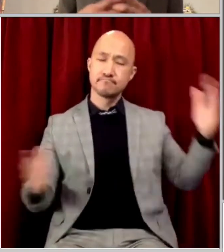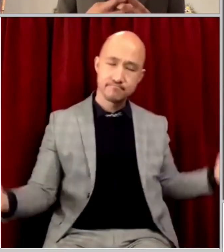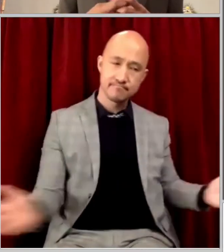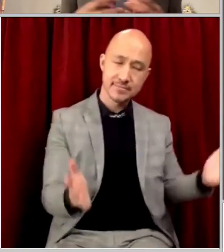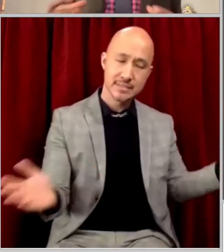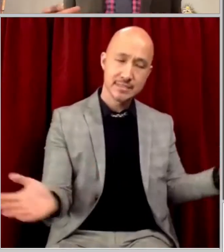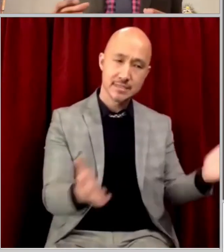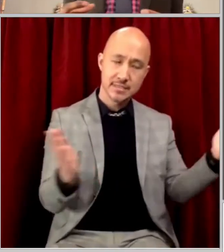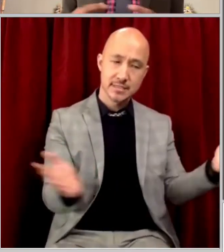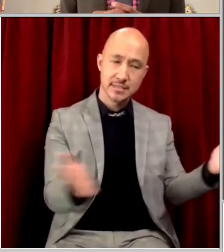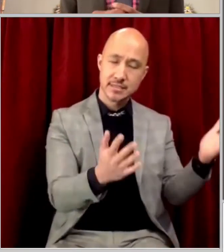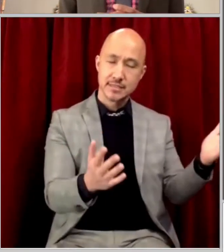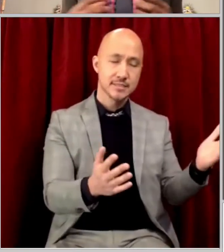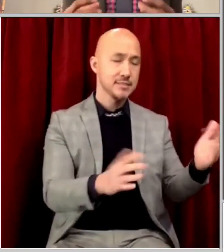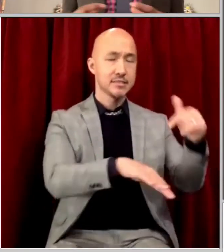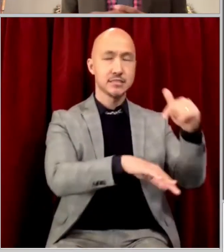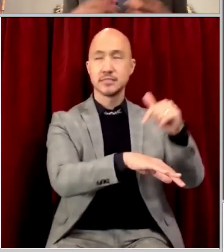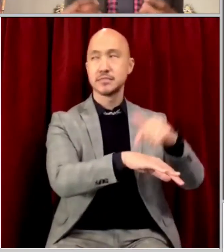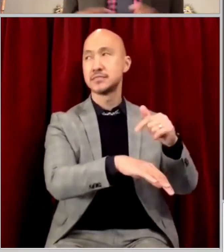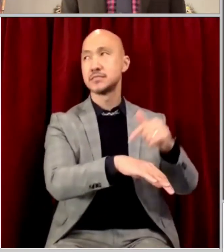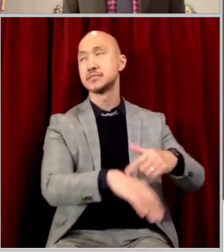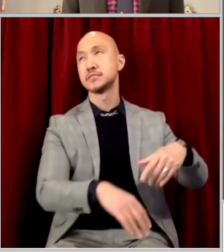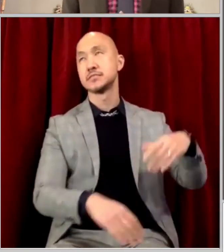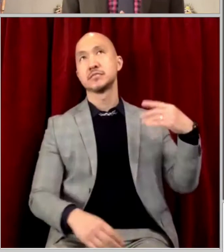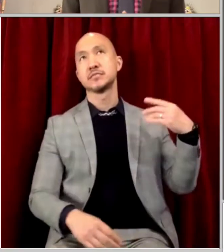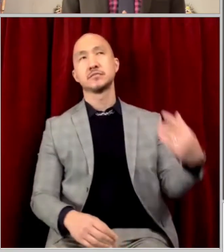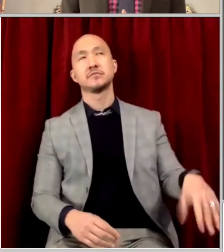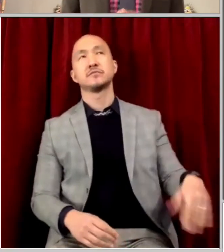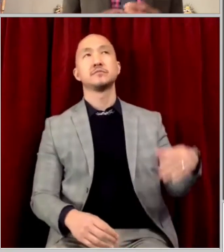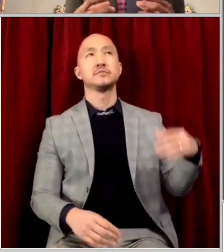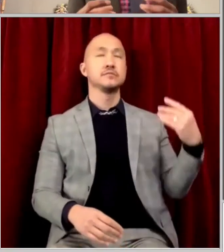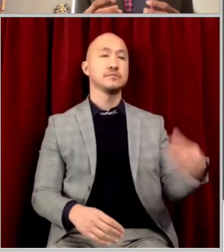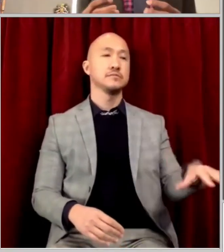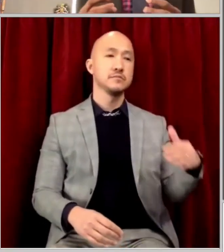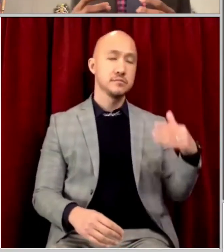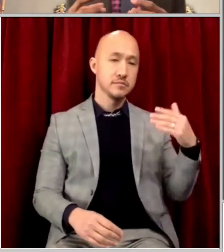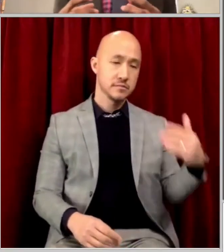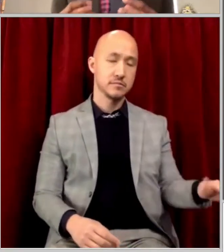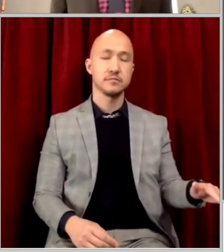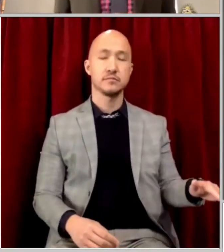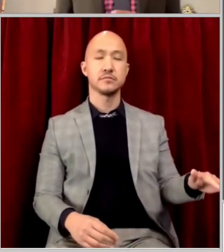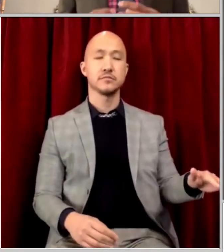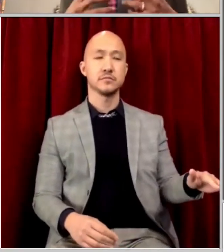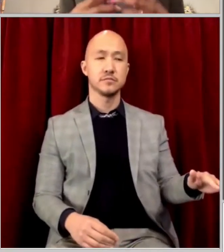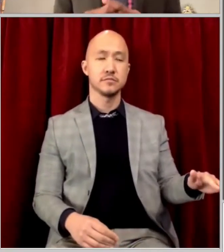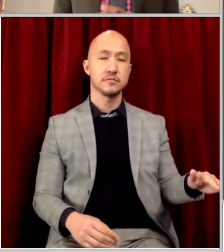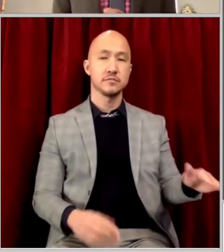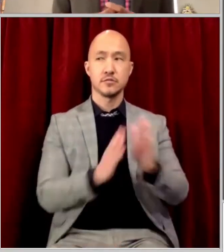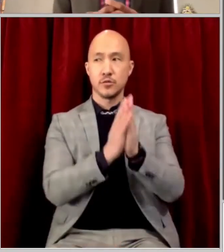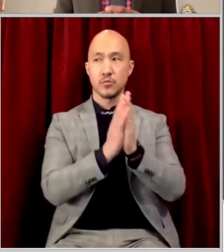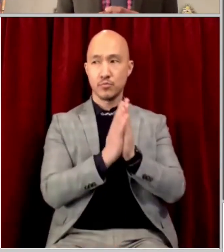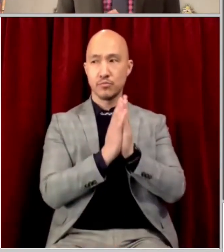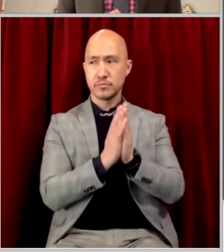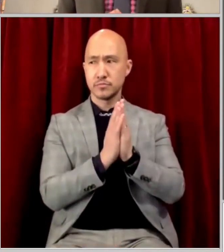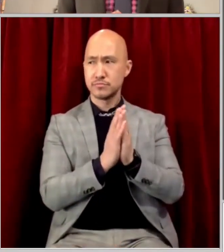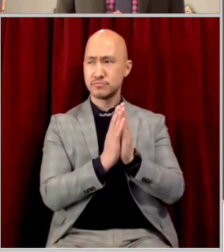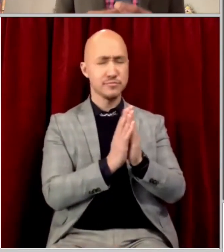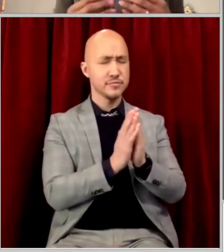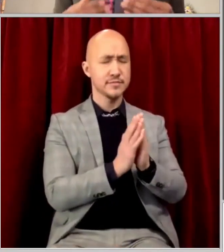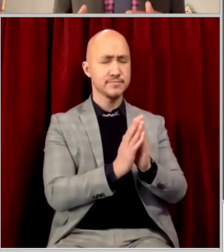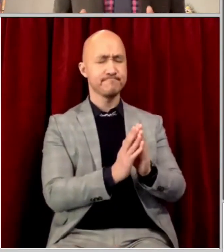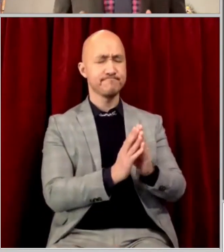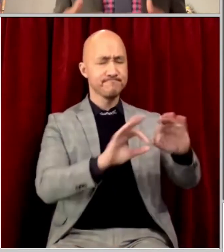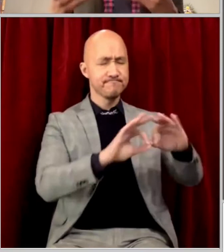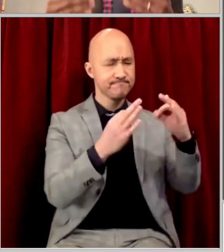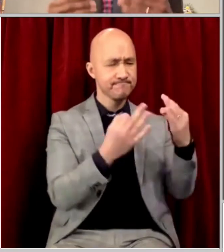is such a trying time for them and everyone around them. We pray that they are still keeping their eyes fixed on you